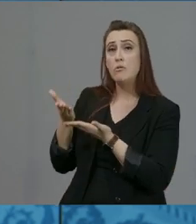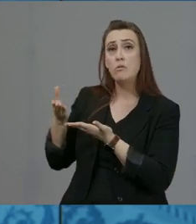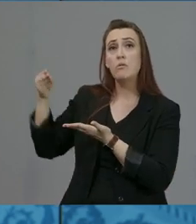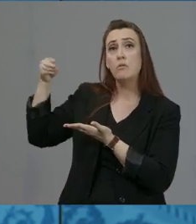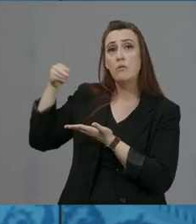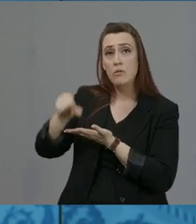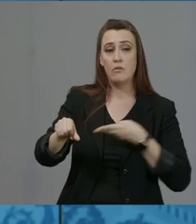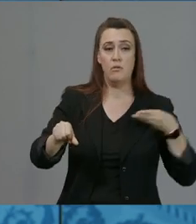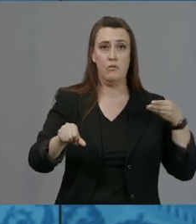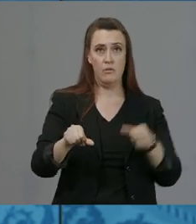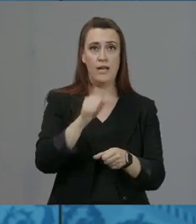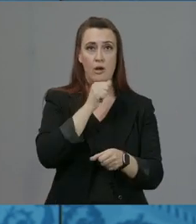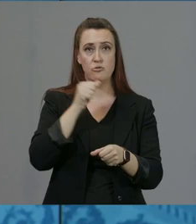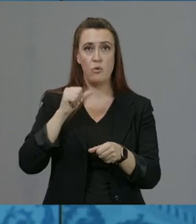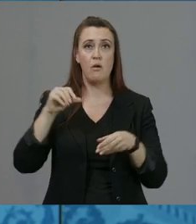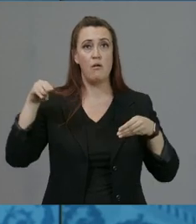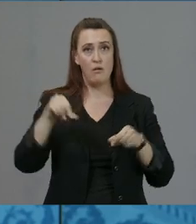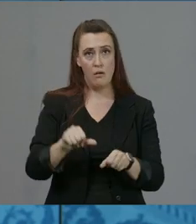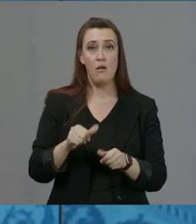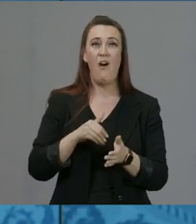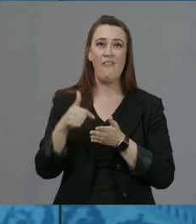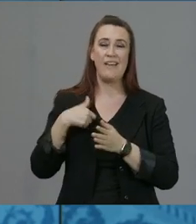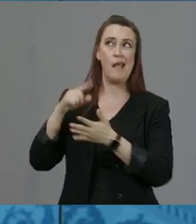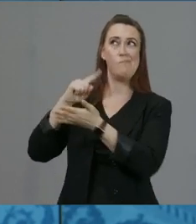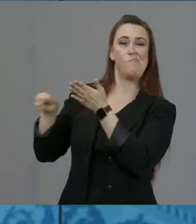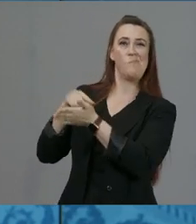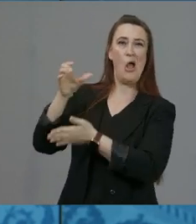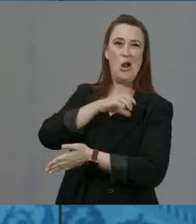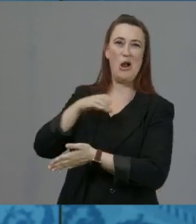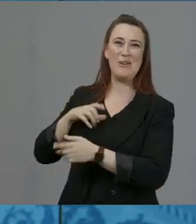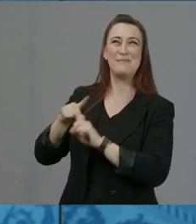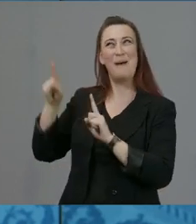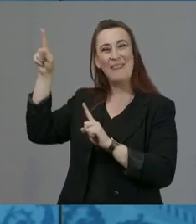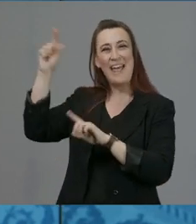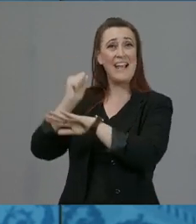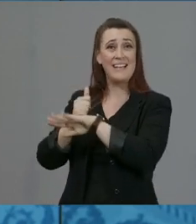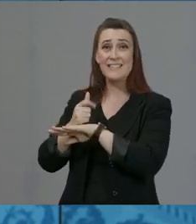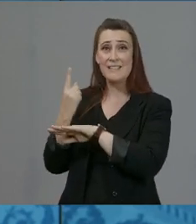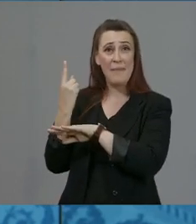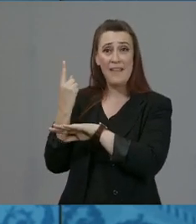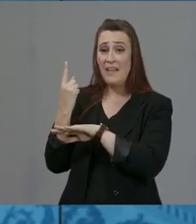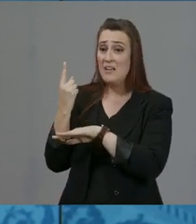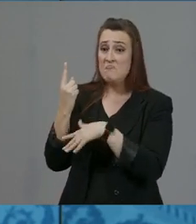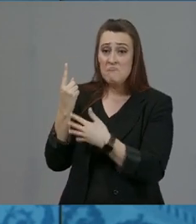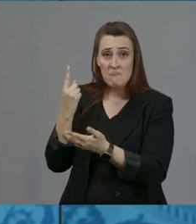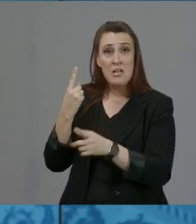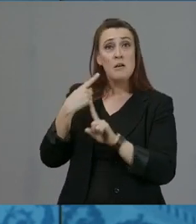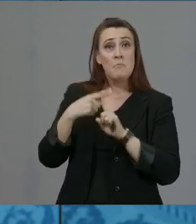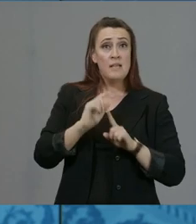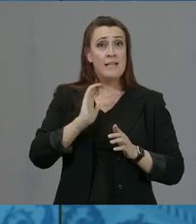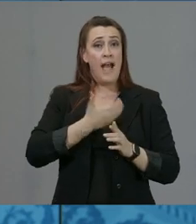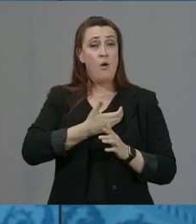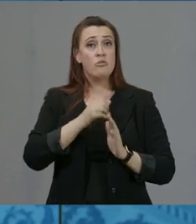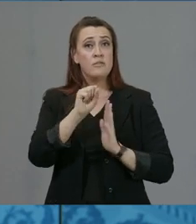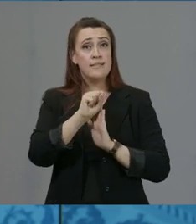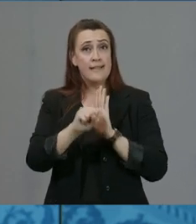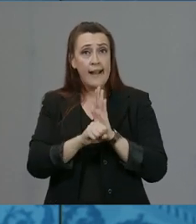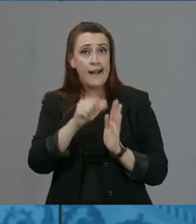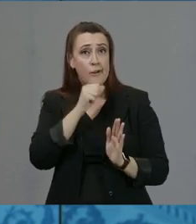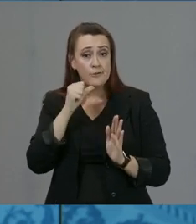in these settings will beat up on Congress, but when Congress gets something done and along with state government can provide